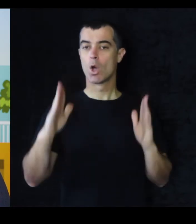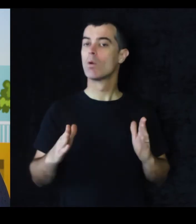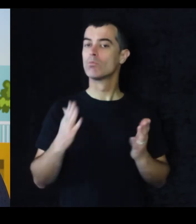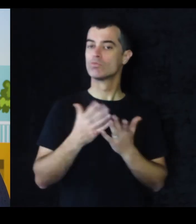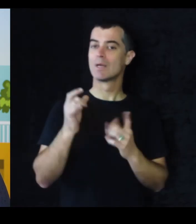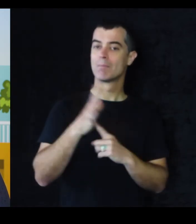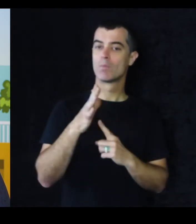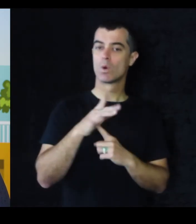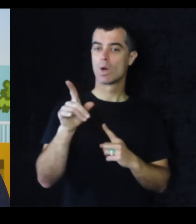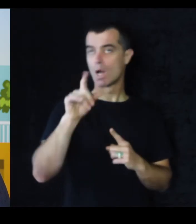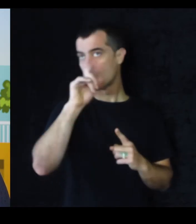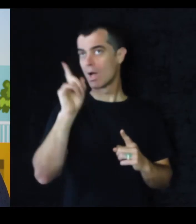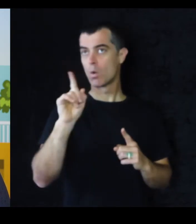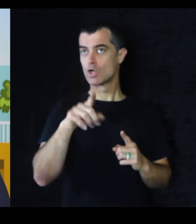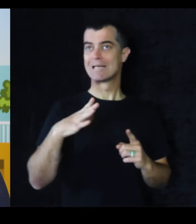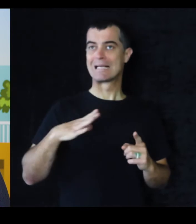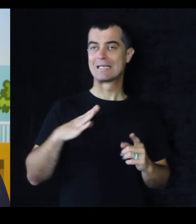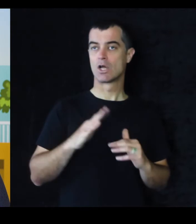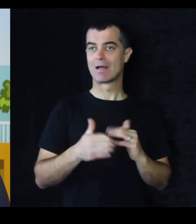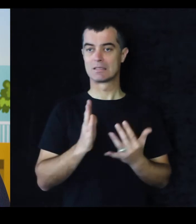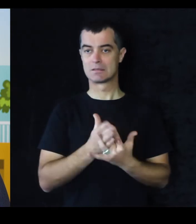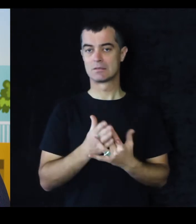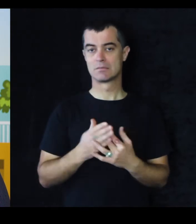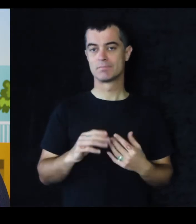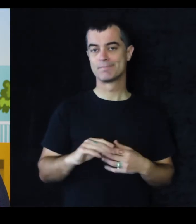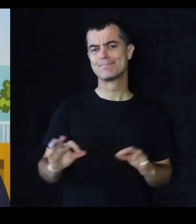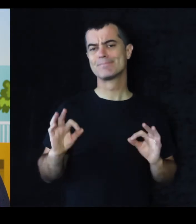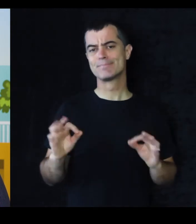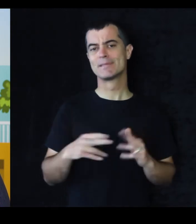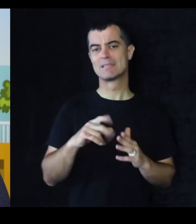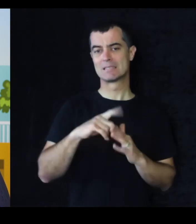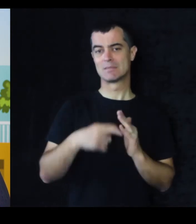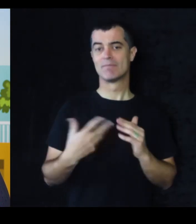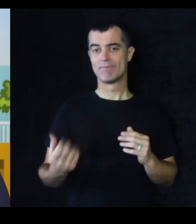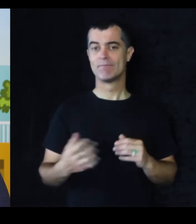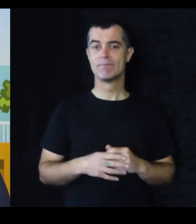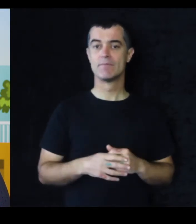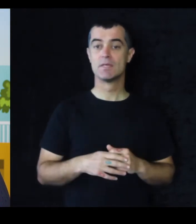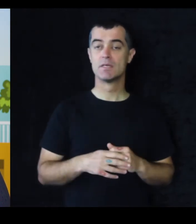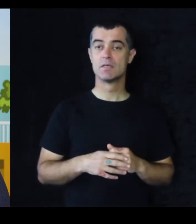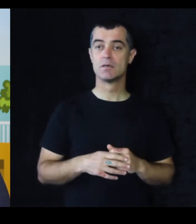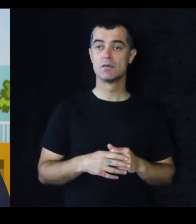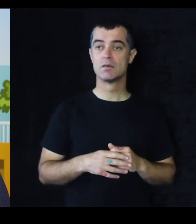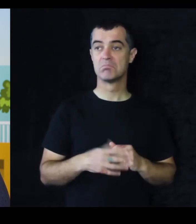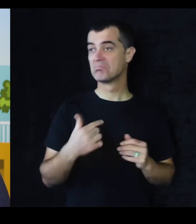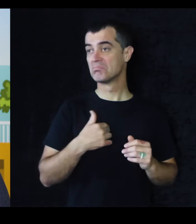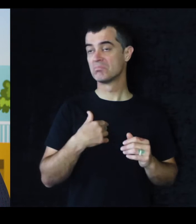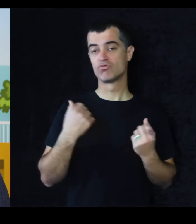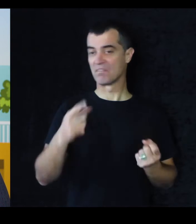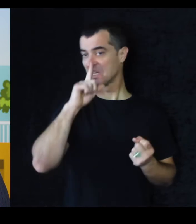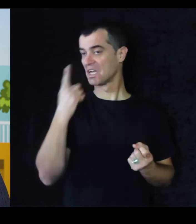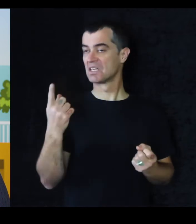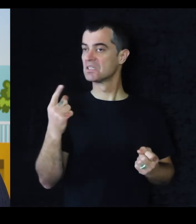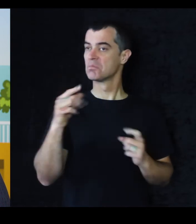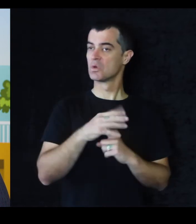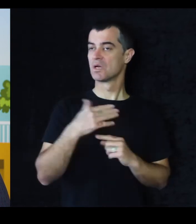be aware of what you actually need in terms of access, especially if you have a disability. For me, I can't drive, so it's very important to me